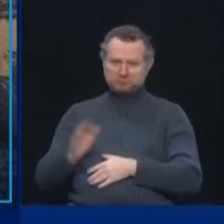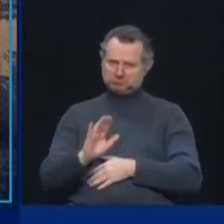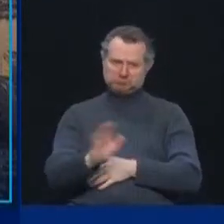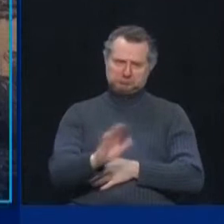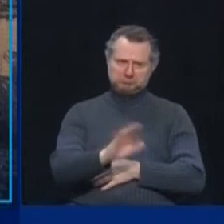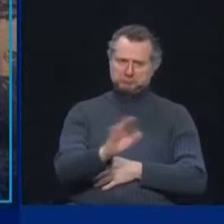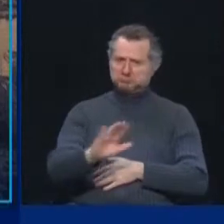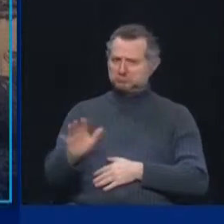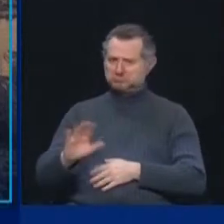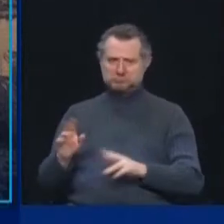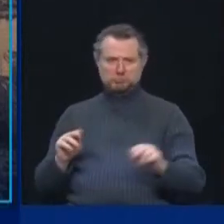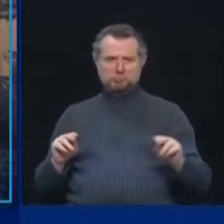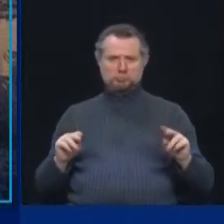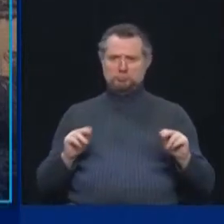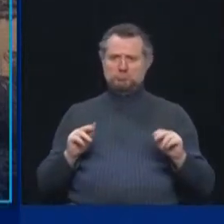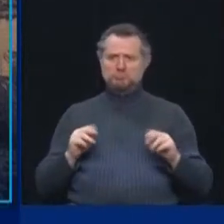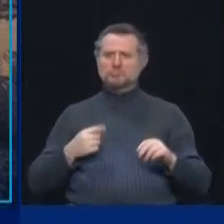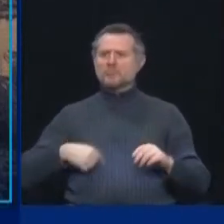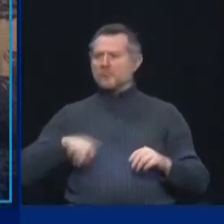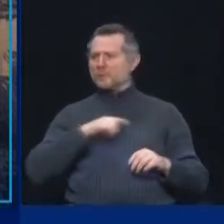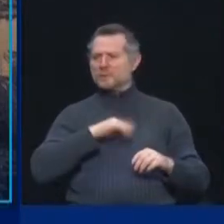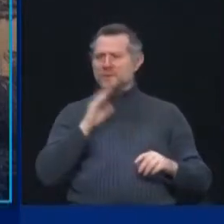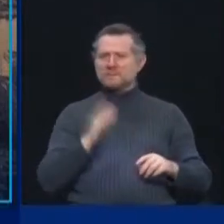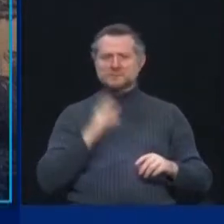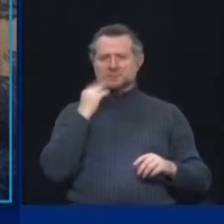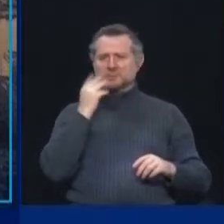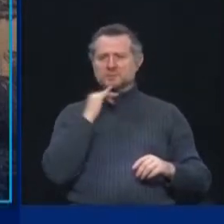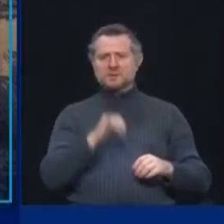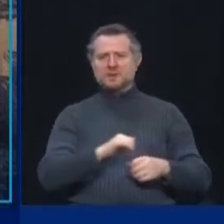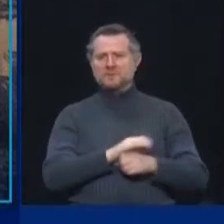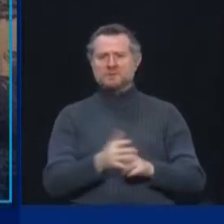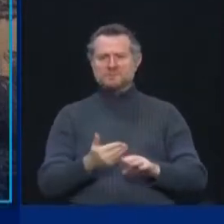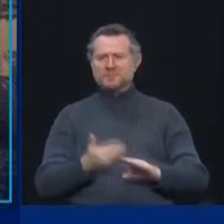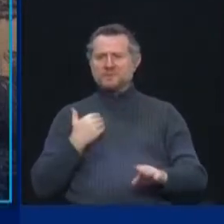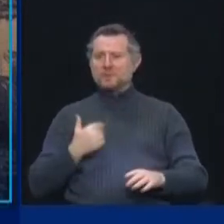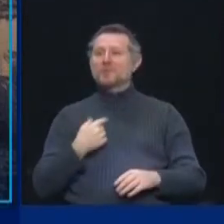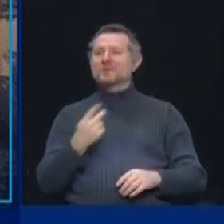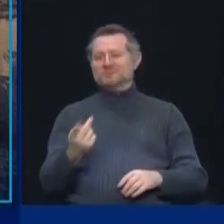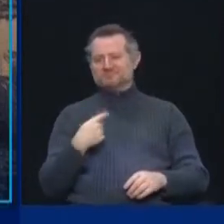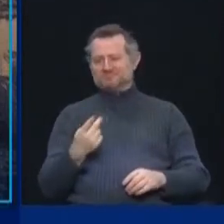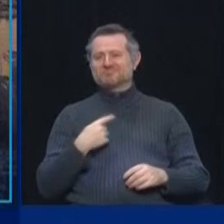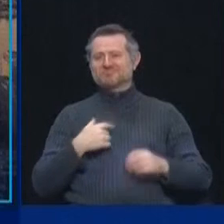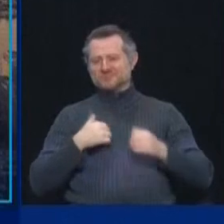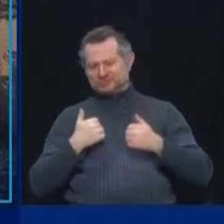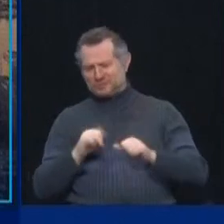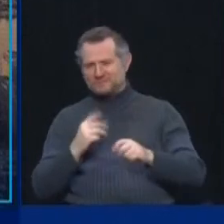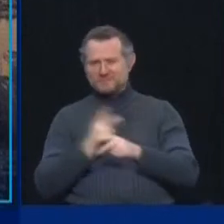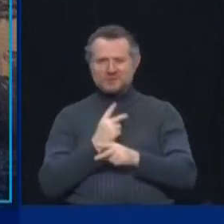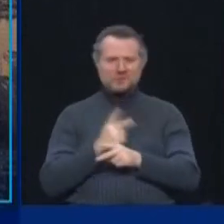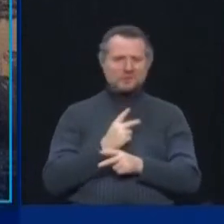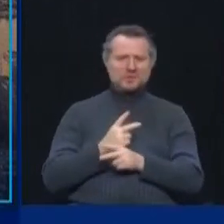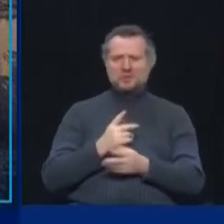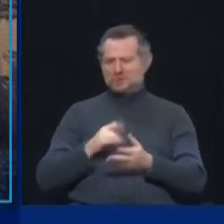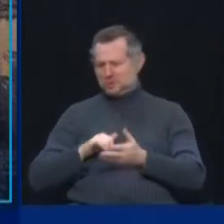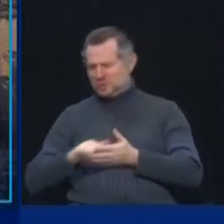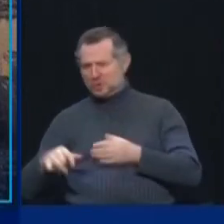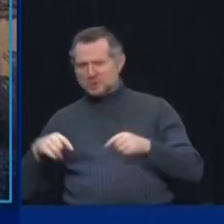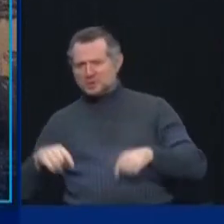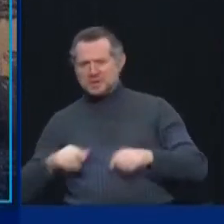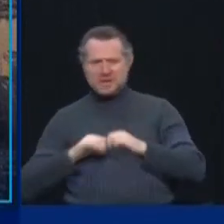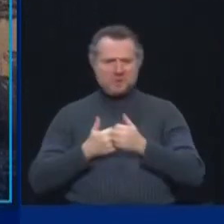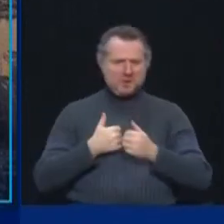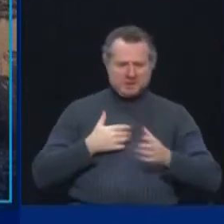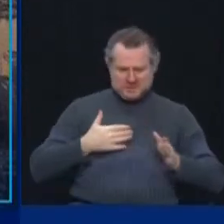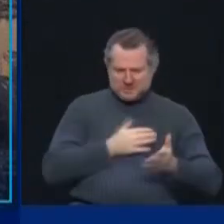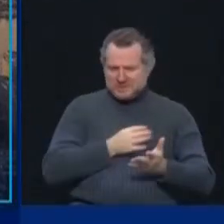here before. We're trying to find a place for New York, and every other state is doing the same thing, and every